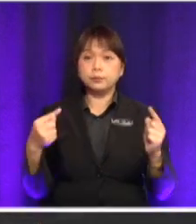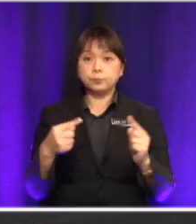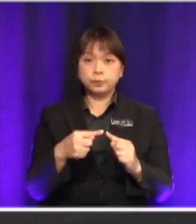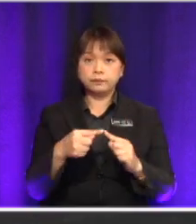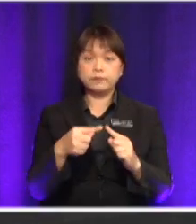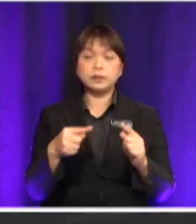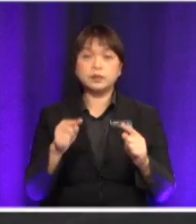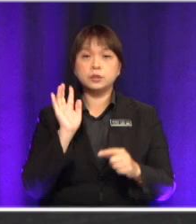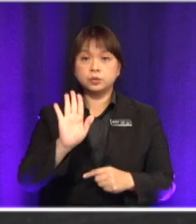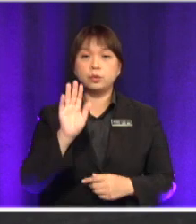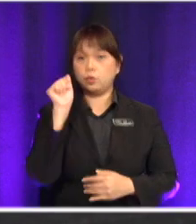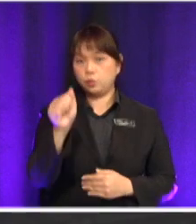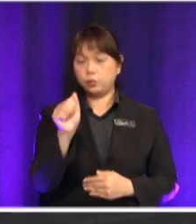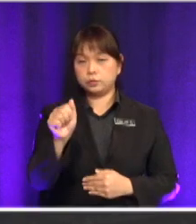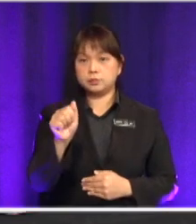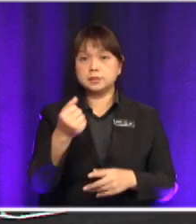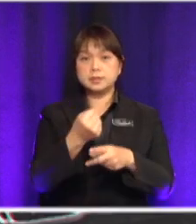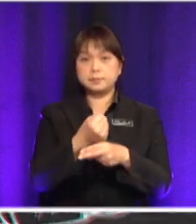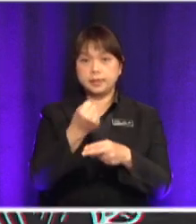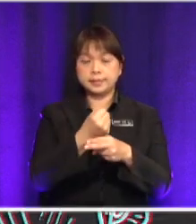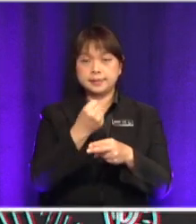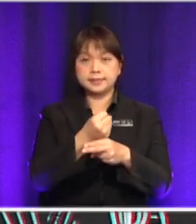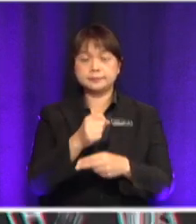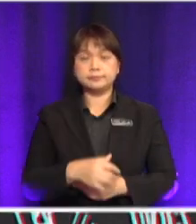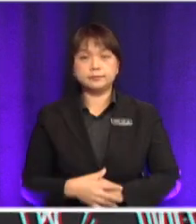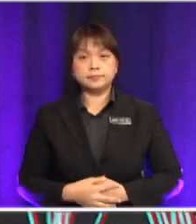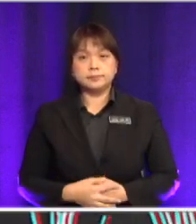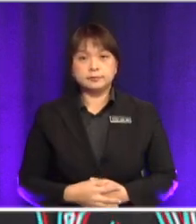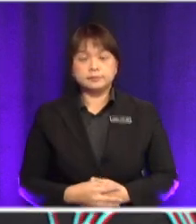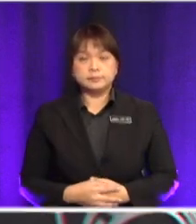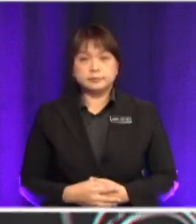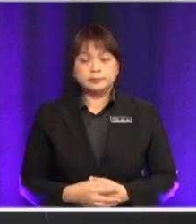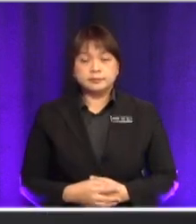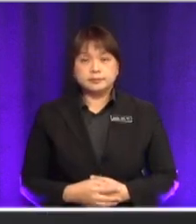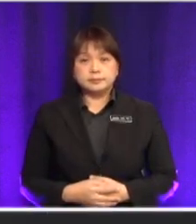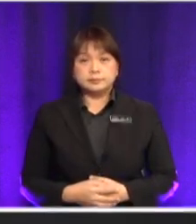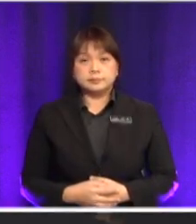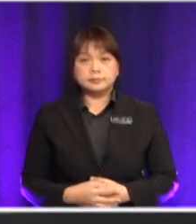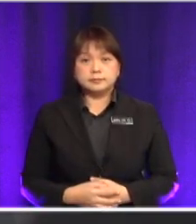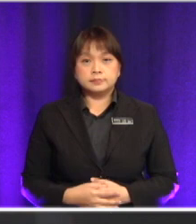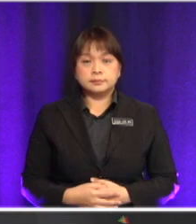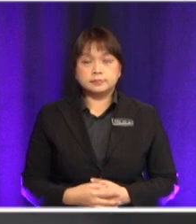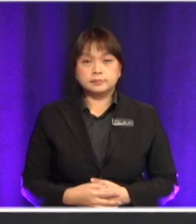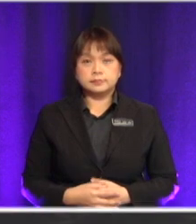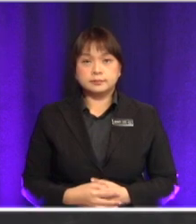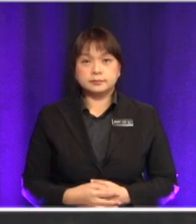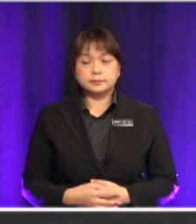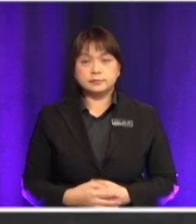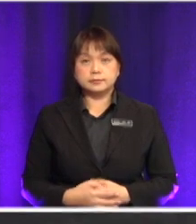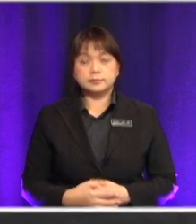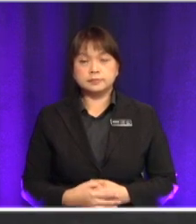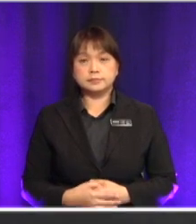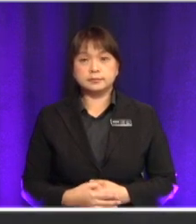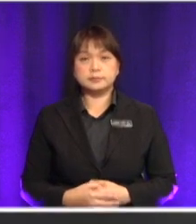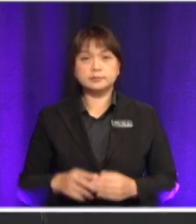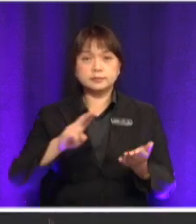Any questions? Nope. Okay, cool. Right, they're Yeah, confident. see, they are awesome pupils, yes. Okay, off you go. Read